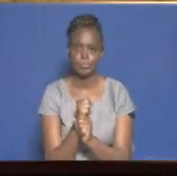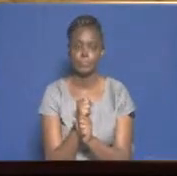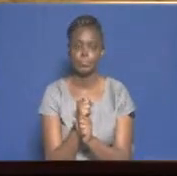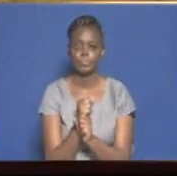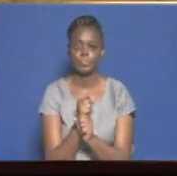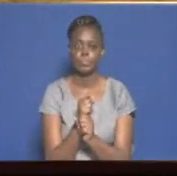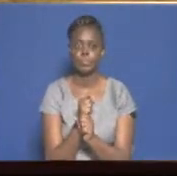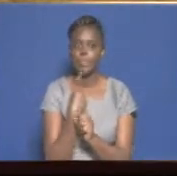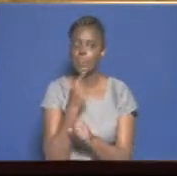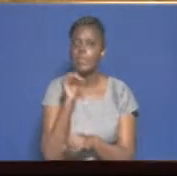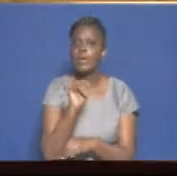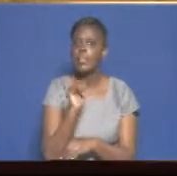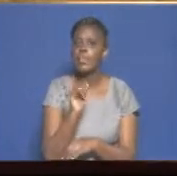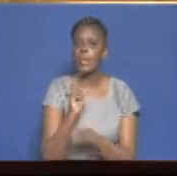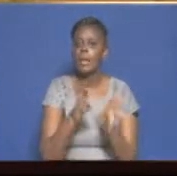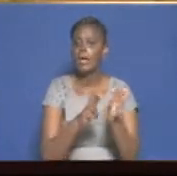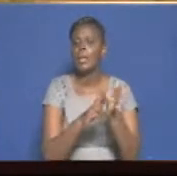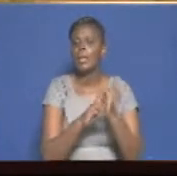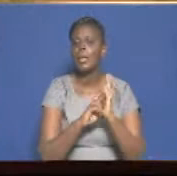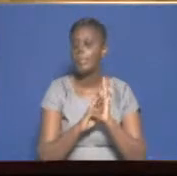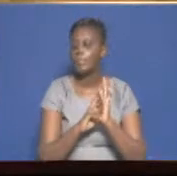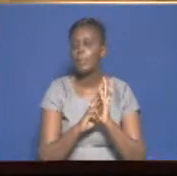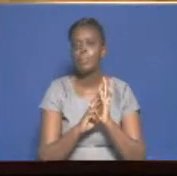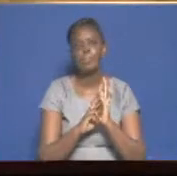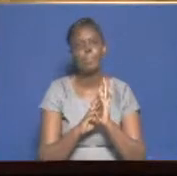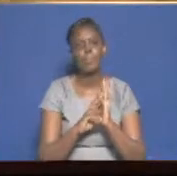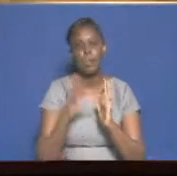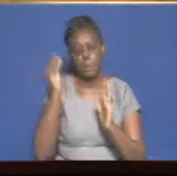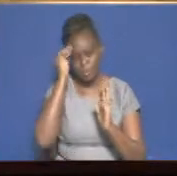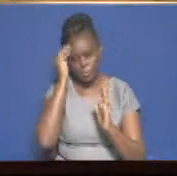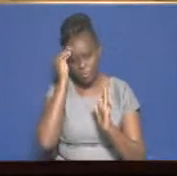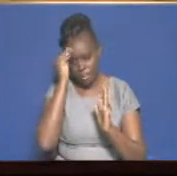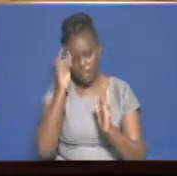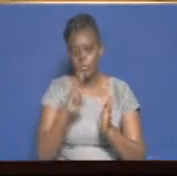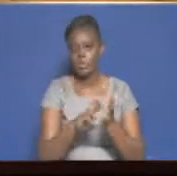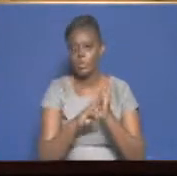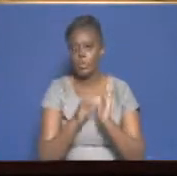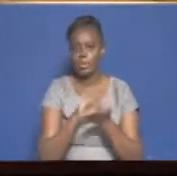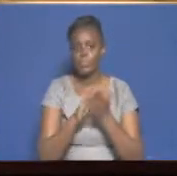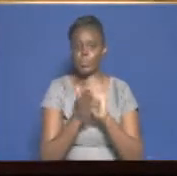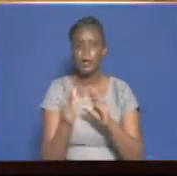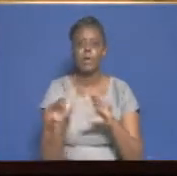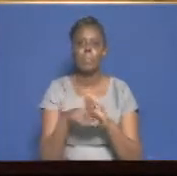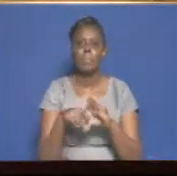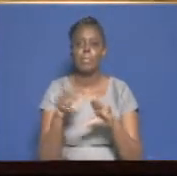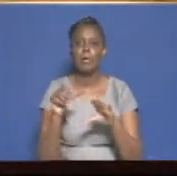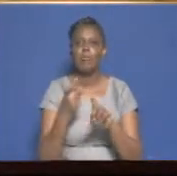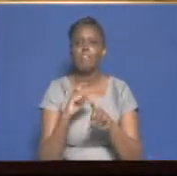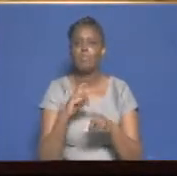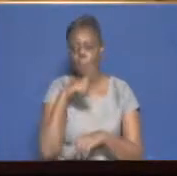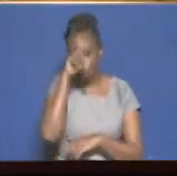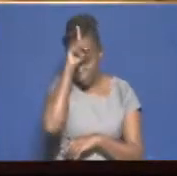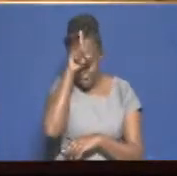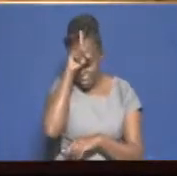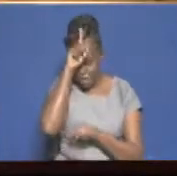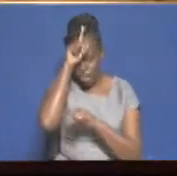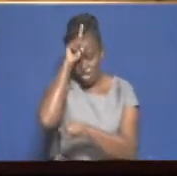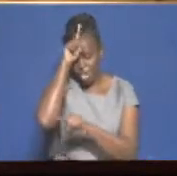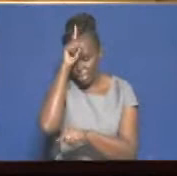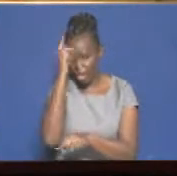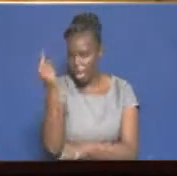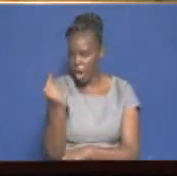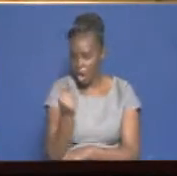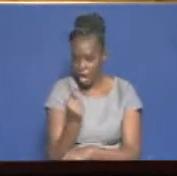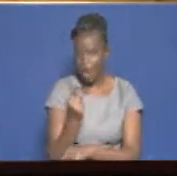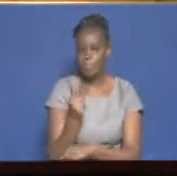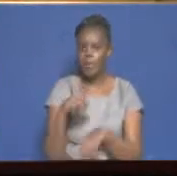because it was saying that there's no educational requirement for you to become a member. You can come from the village, and yes,